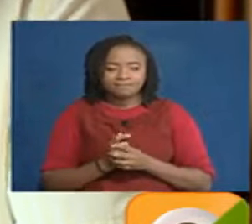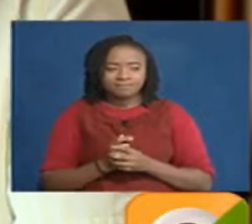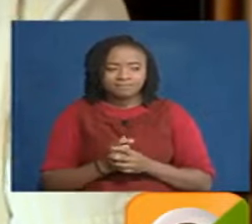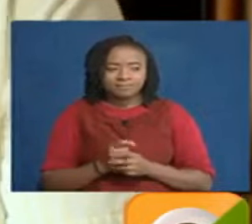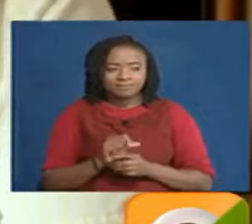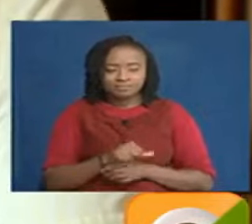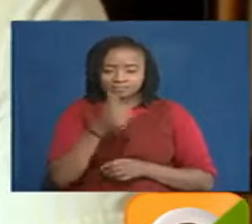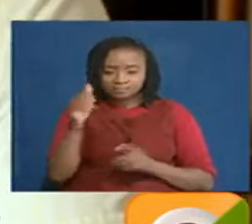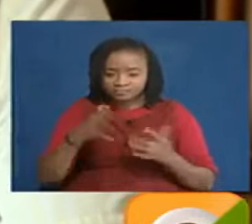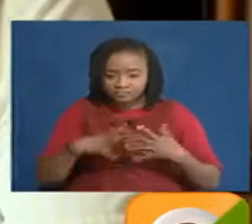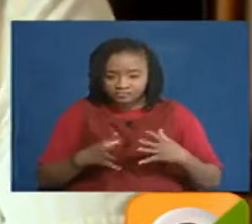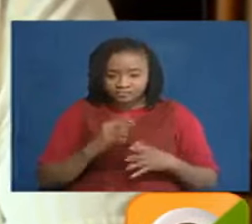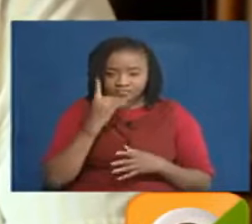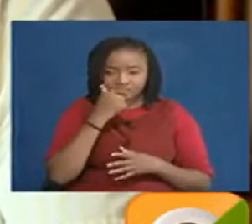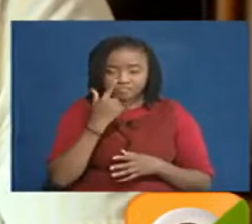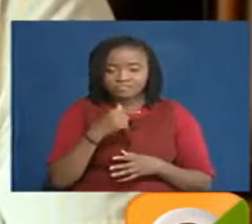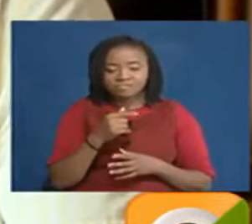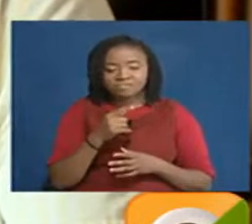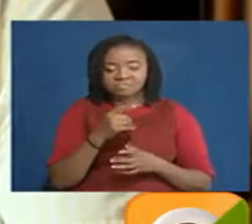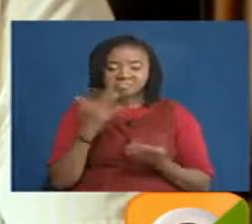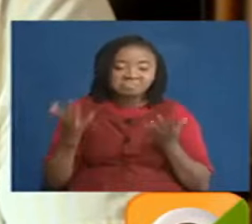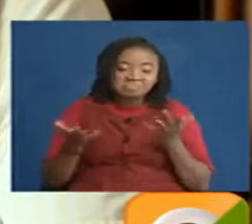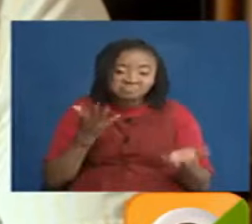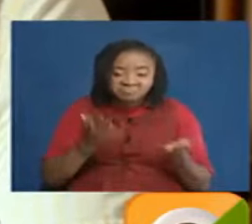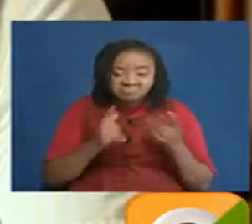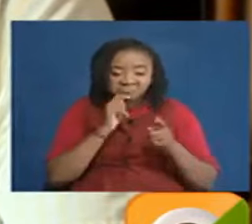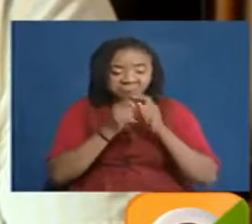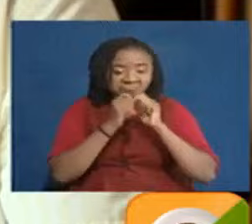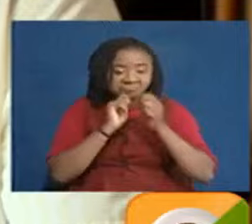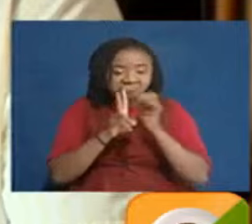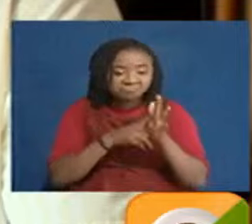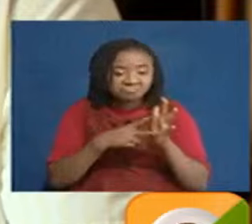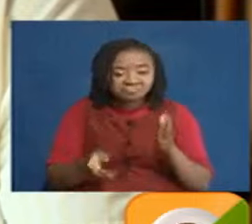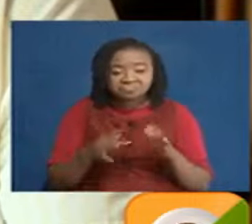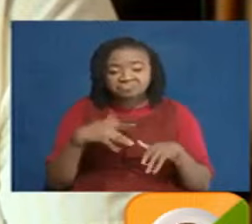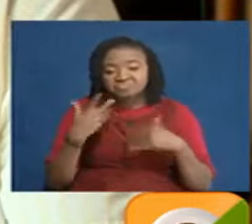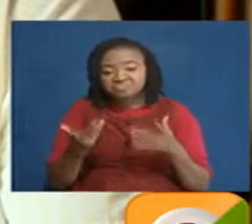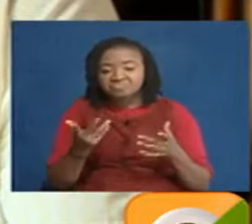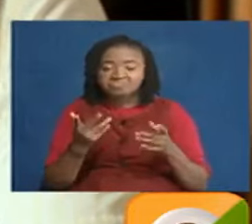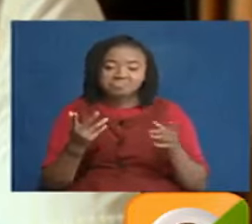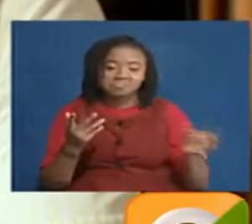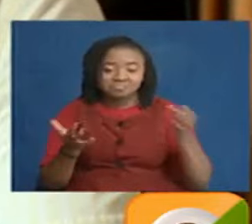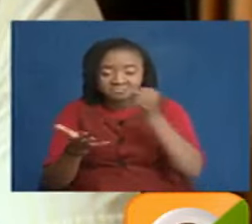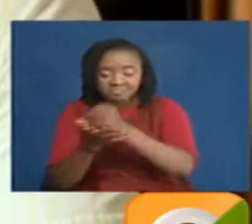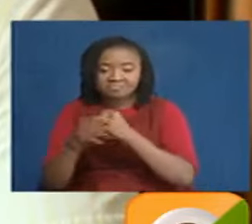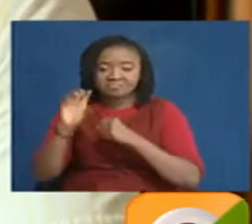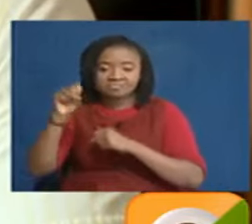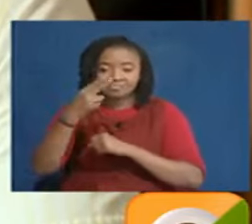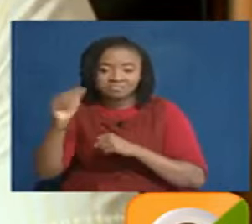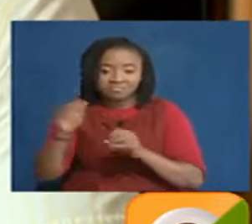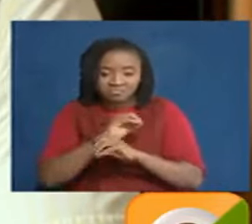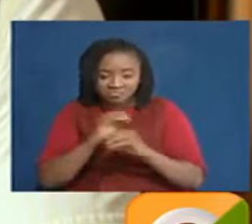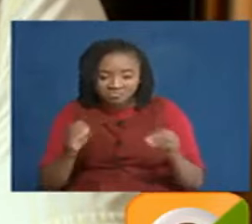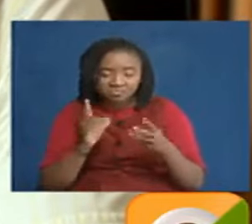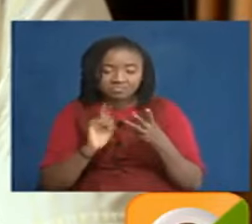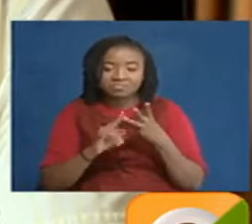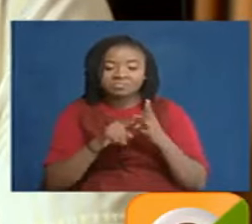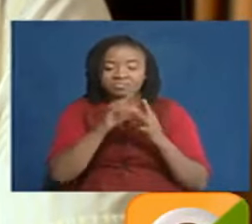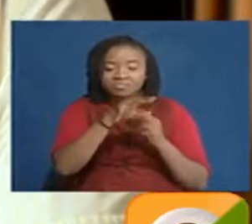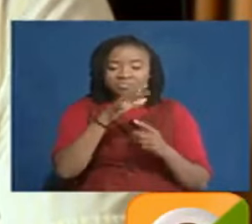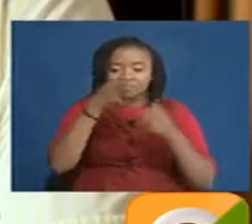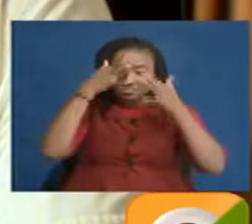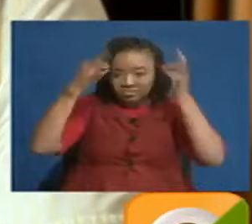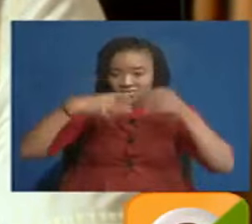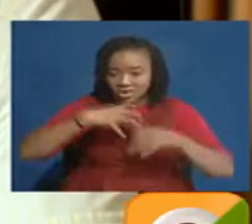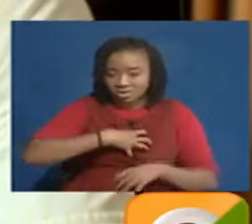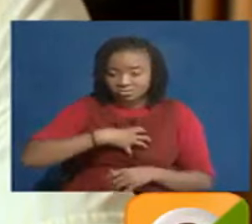are not taken up by, or other, and don't choose to go for the voluntary early retirement, will be